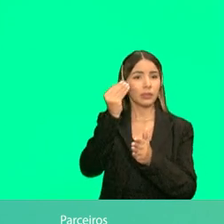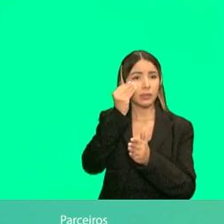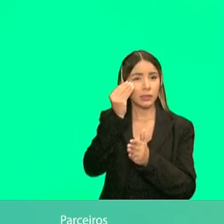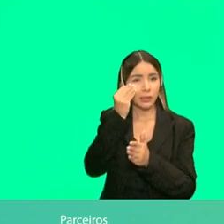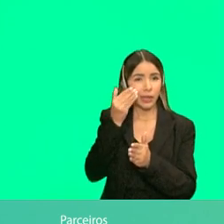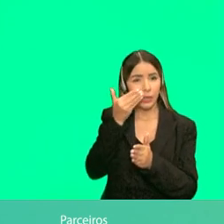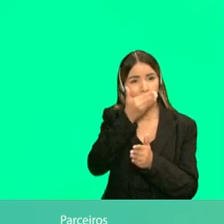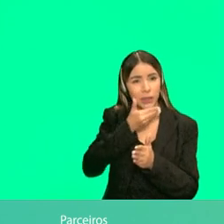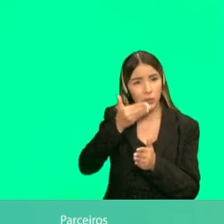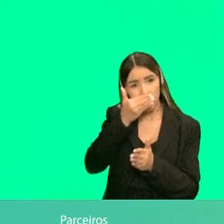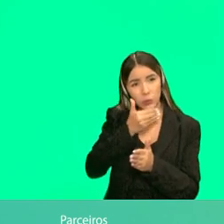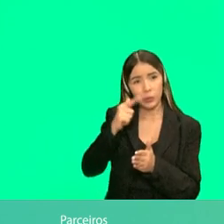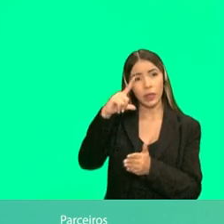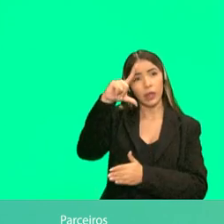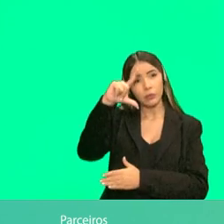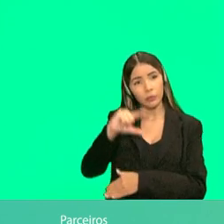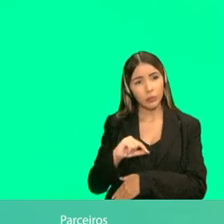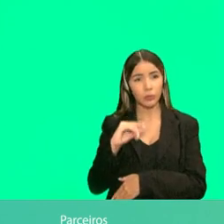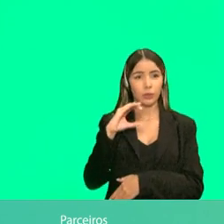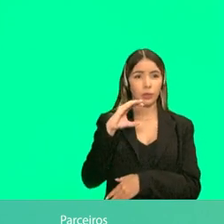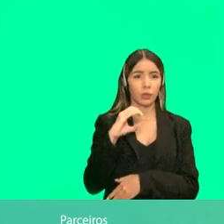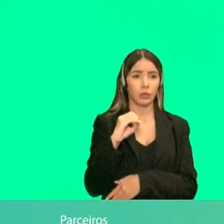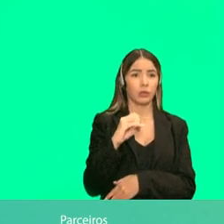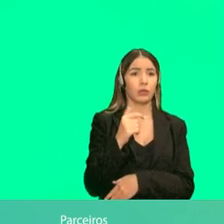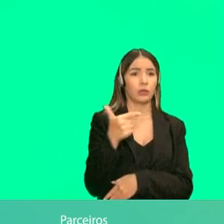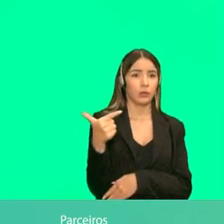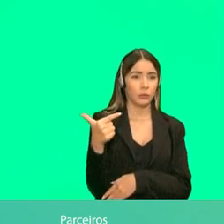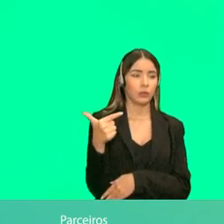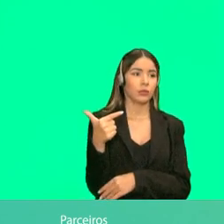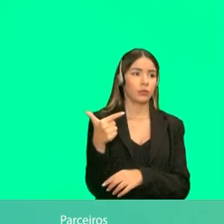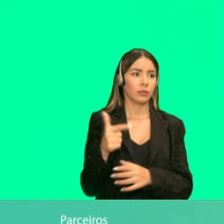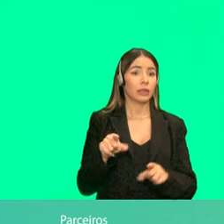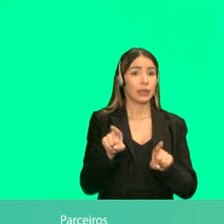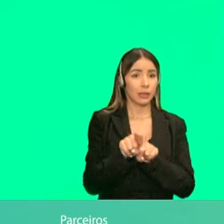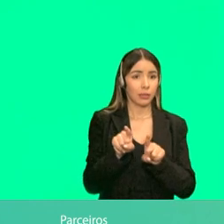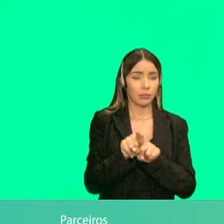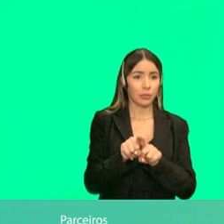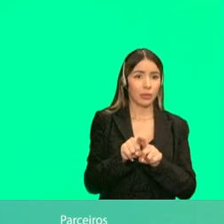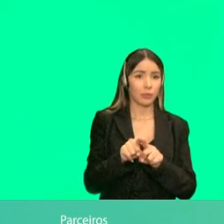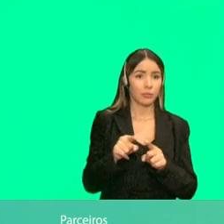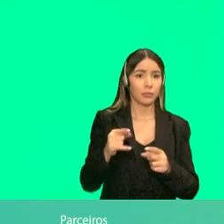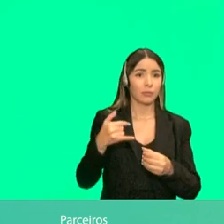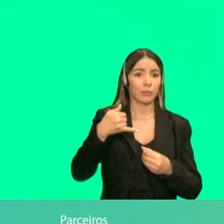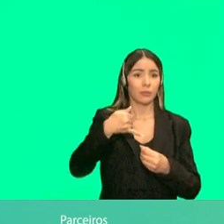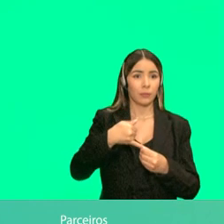in 2023. So the cooperation with Gera, and recently